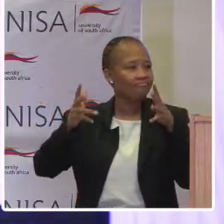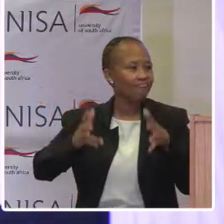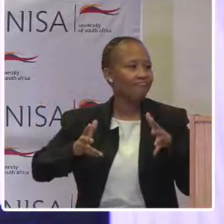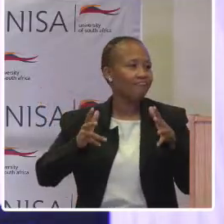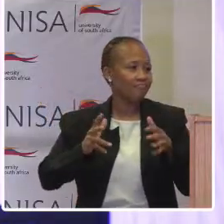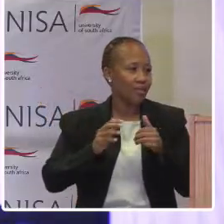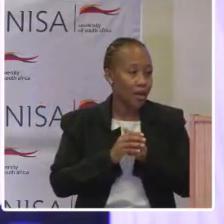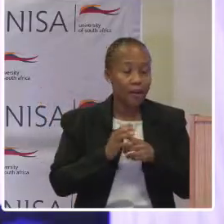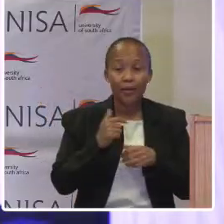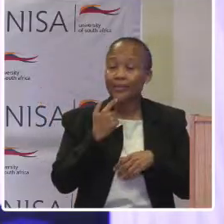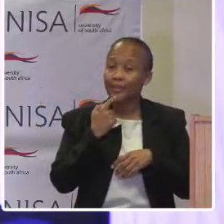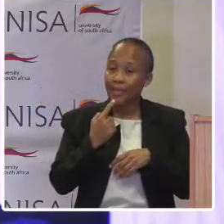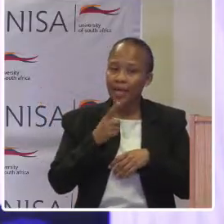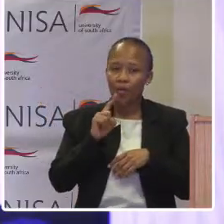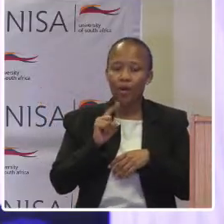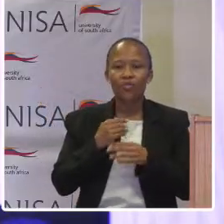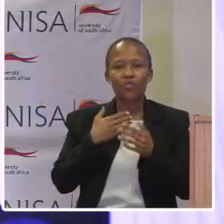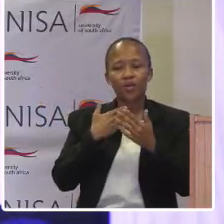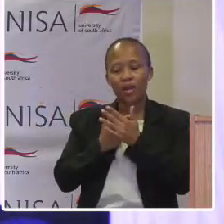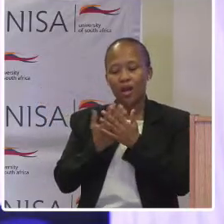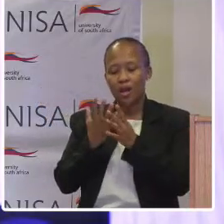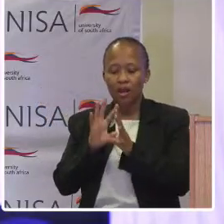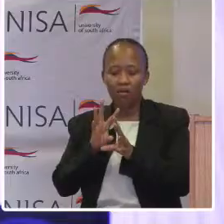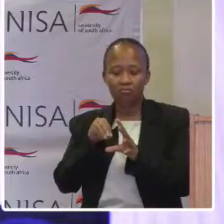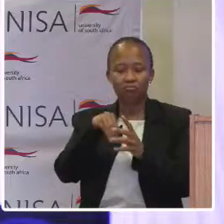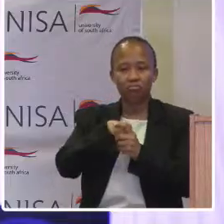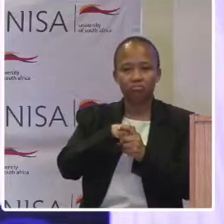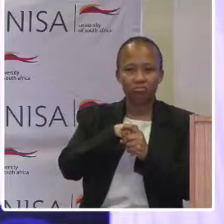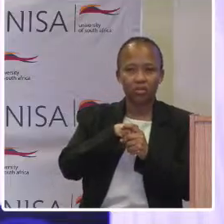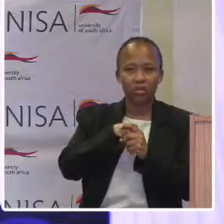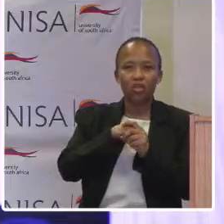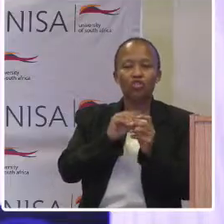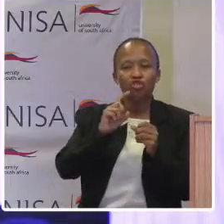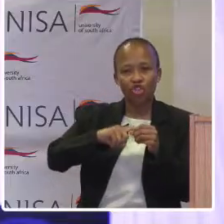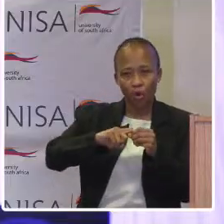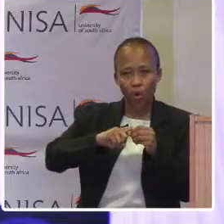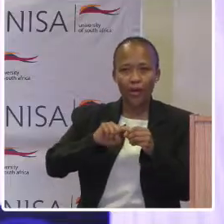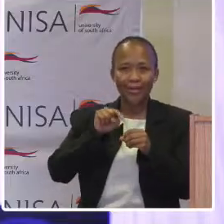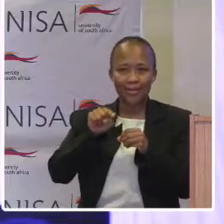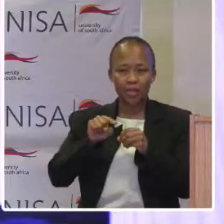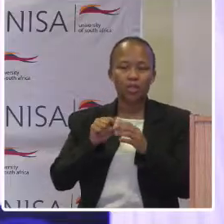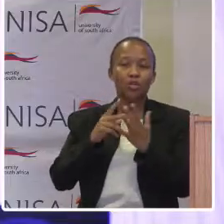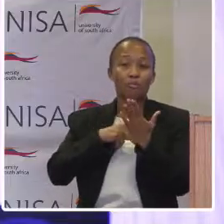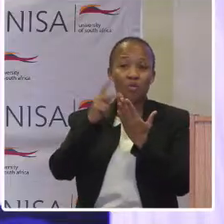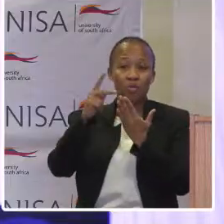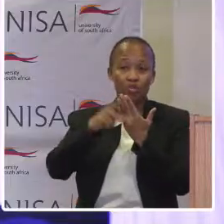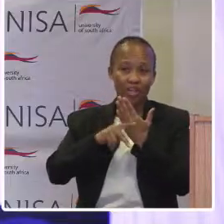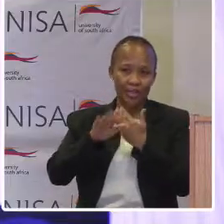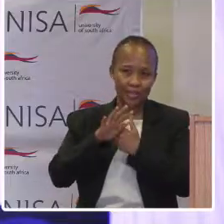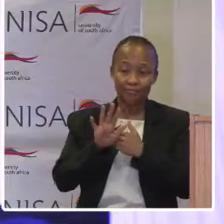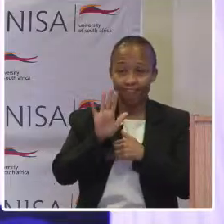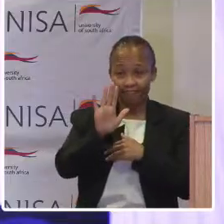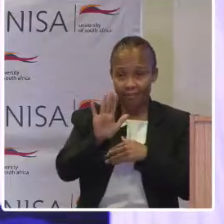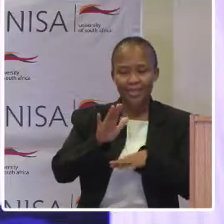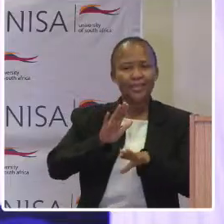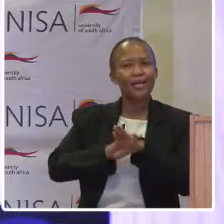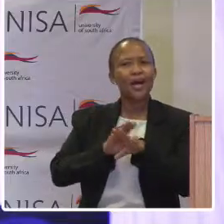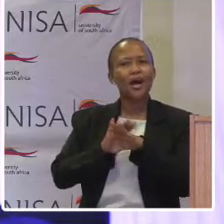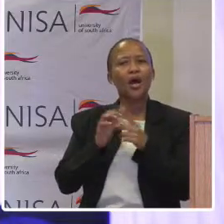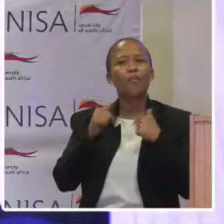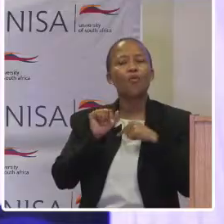this mainstream of AAVs and the project. And during all the negotiations that we